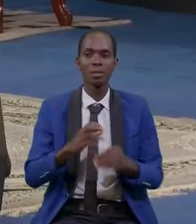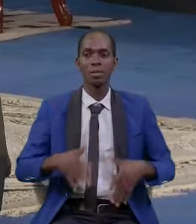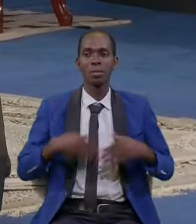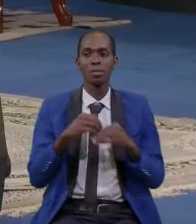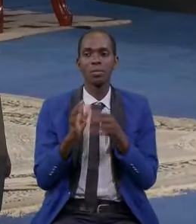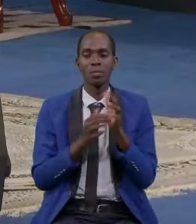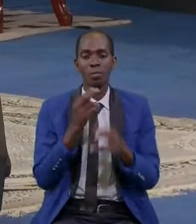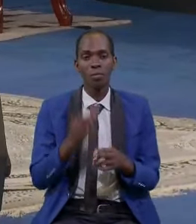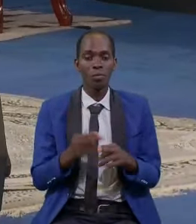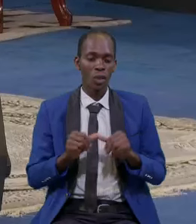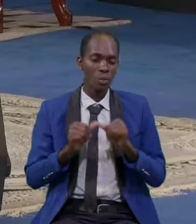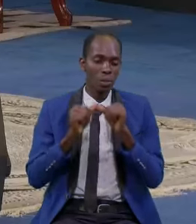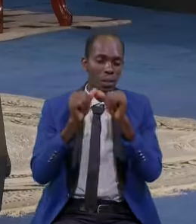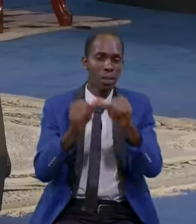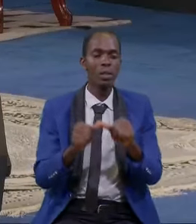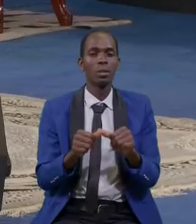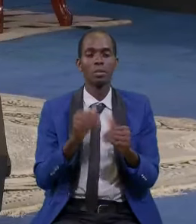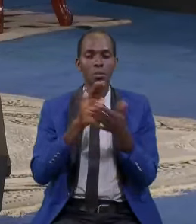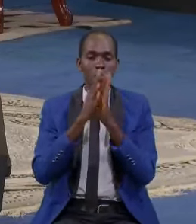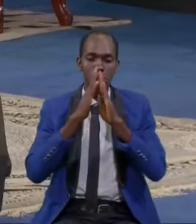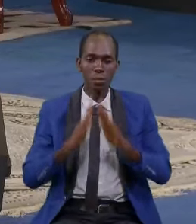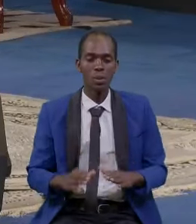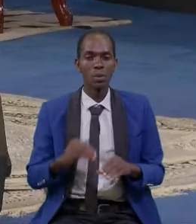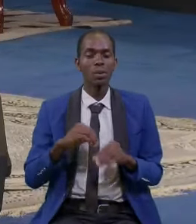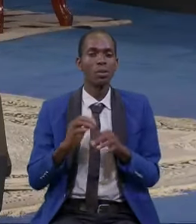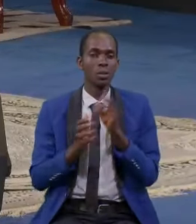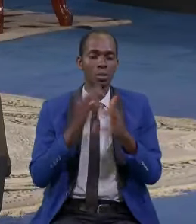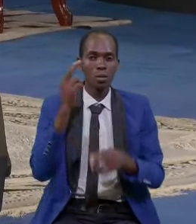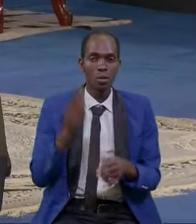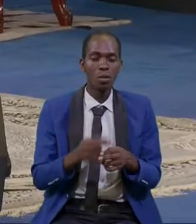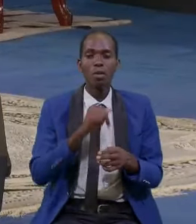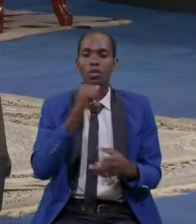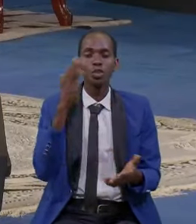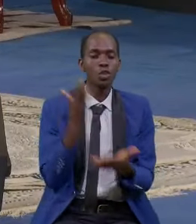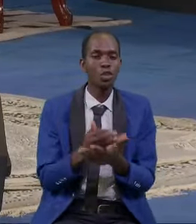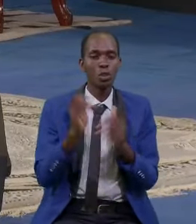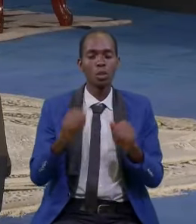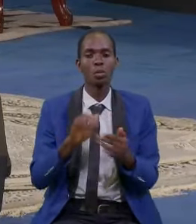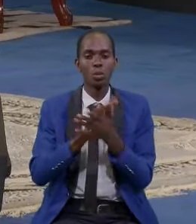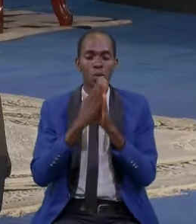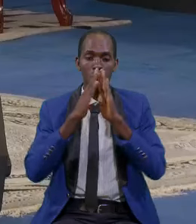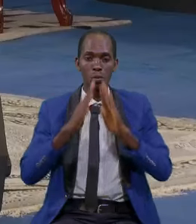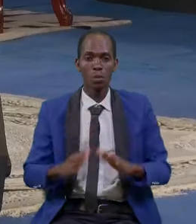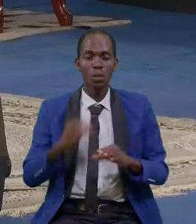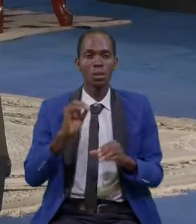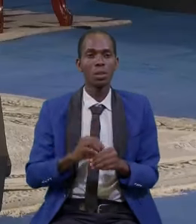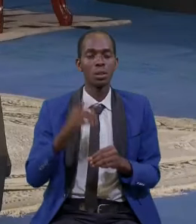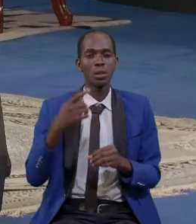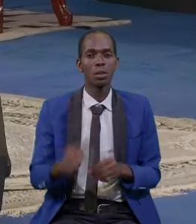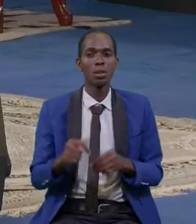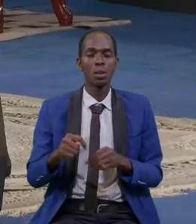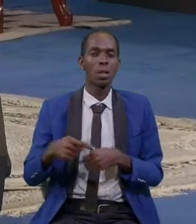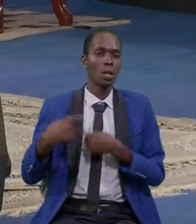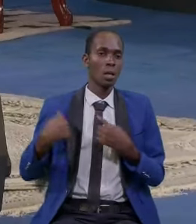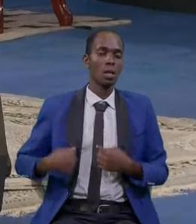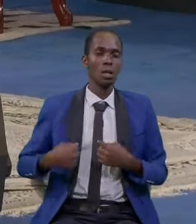Continual peace, unceasing peace, unstoppable peace in the heart and the life of